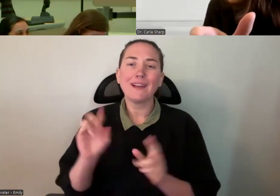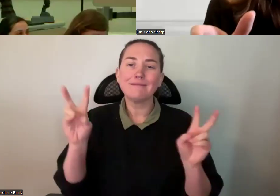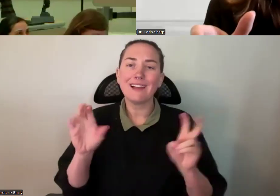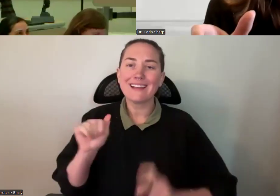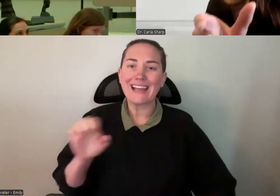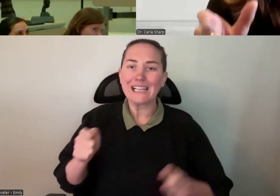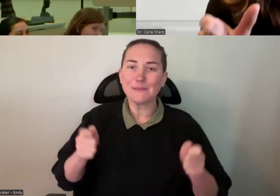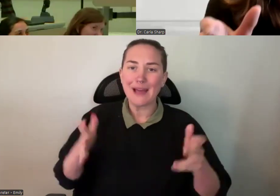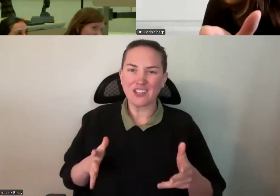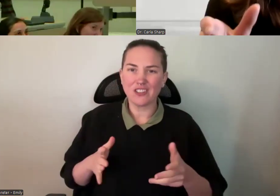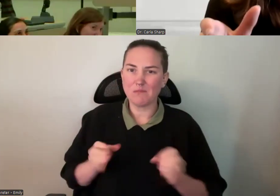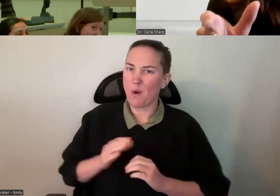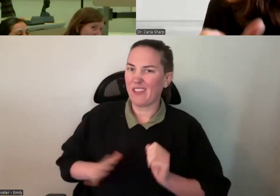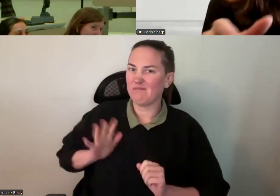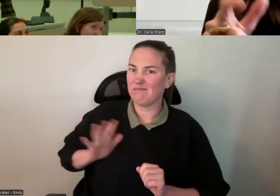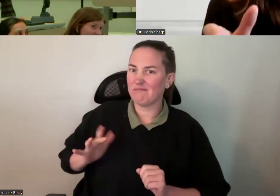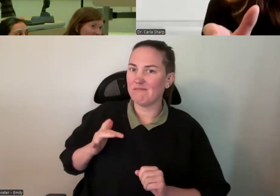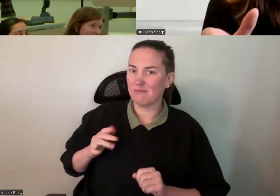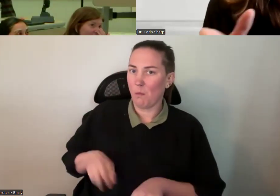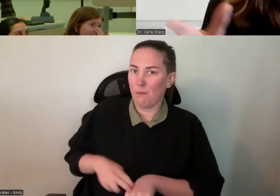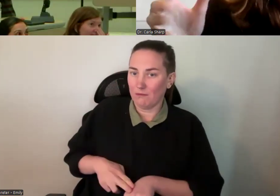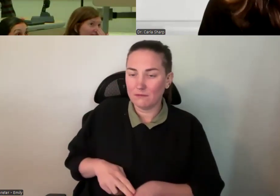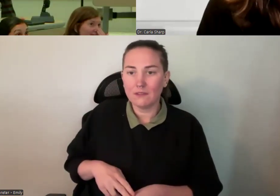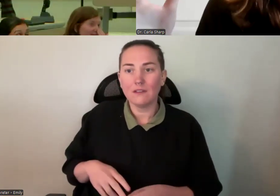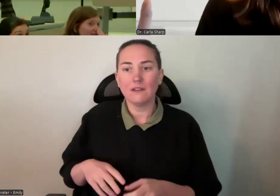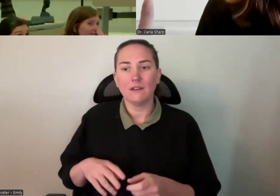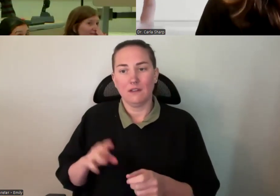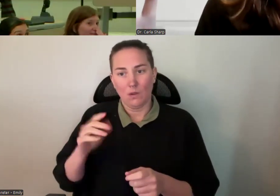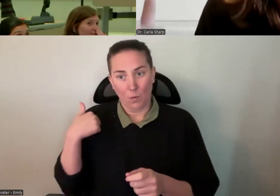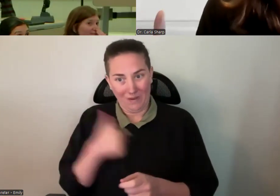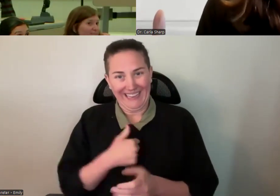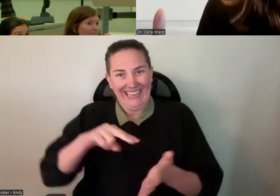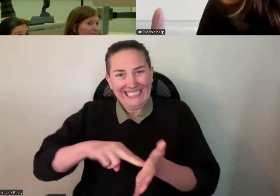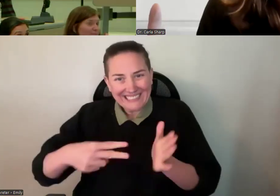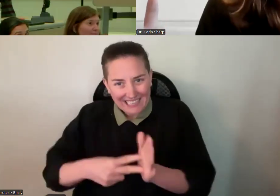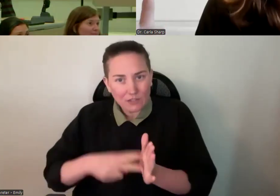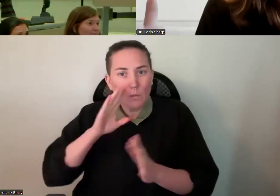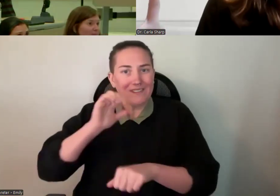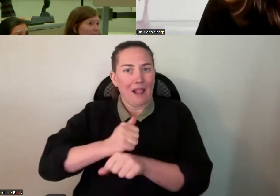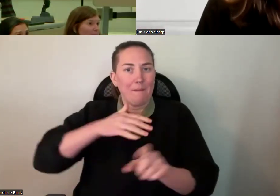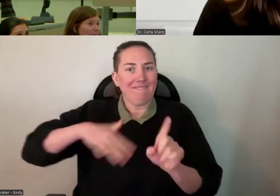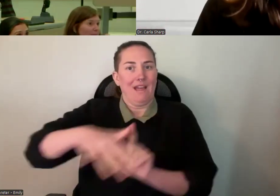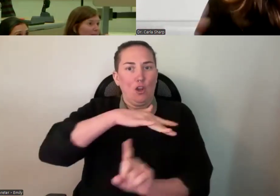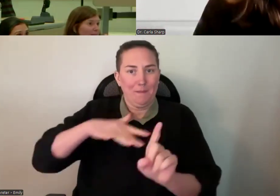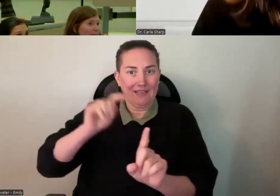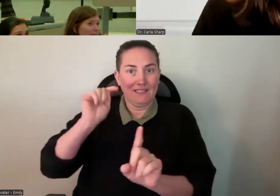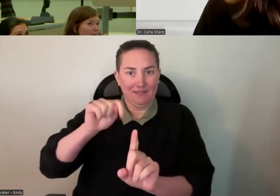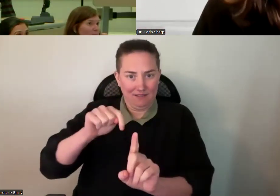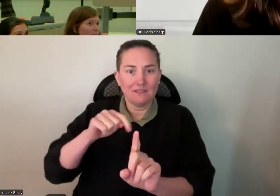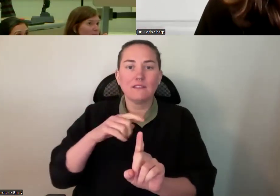in the past, where we would be more intentional about setting up an environment that can